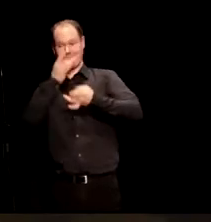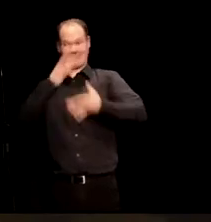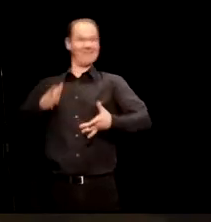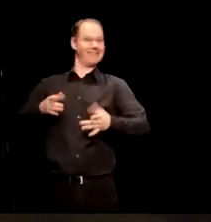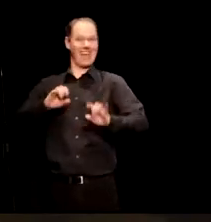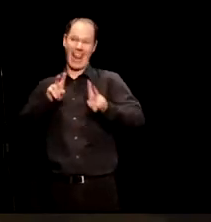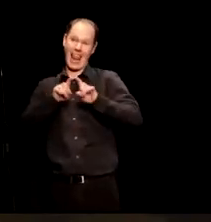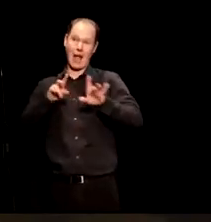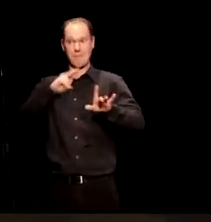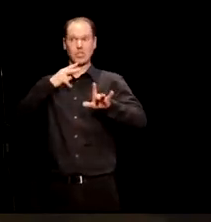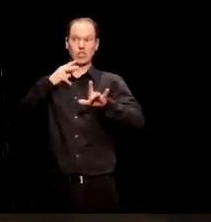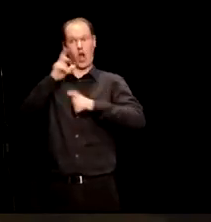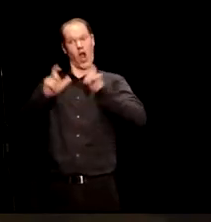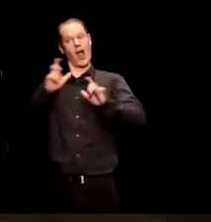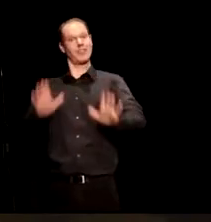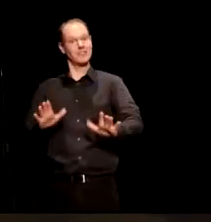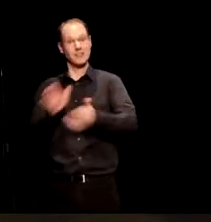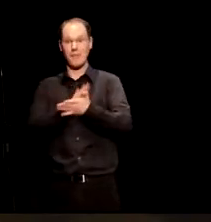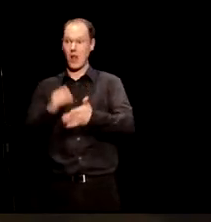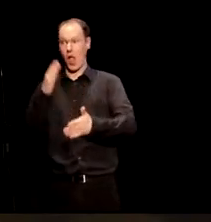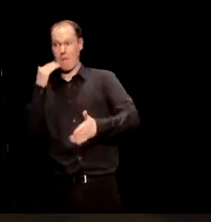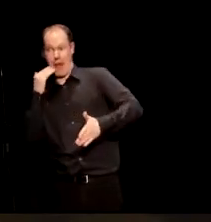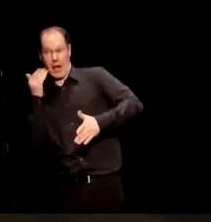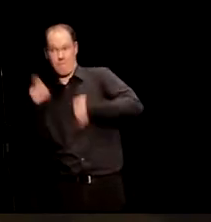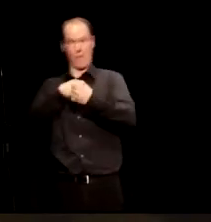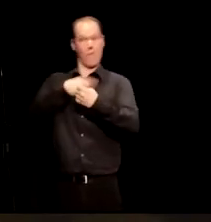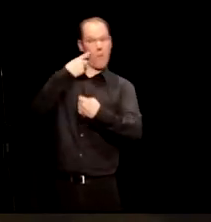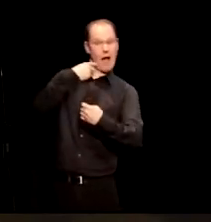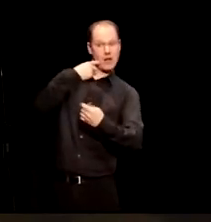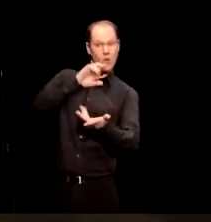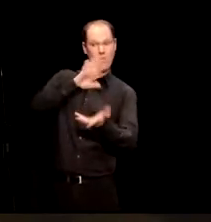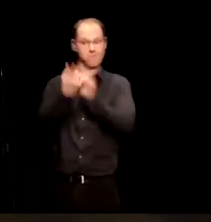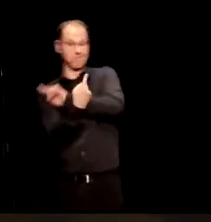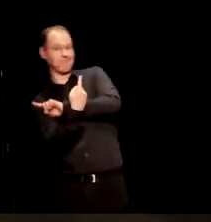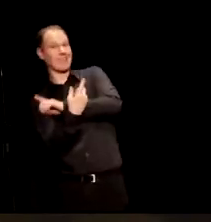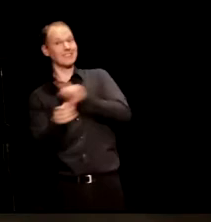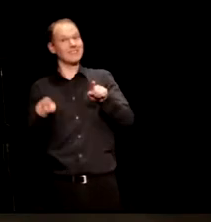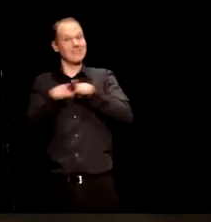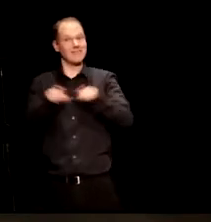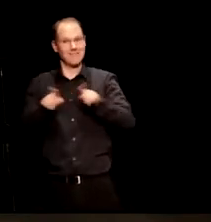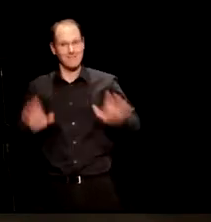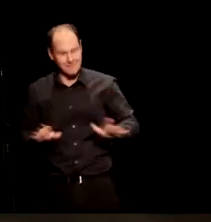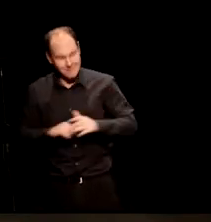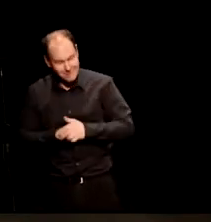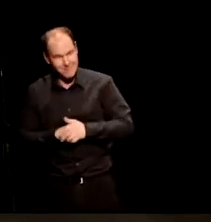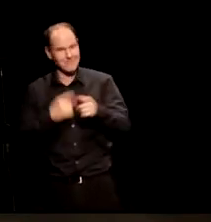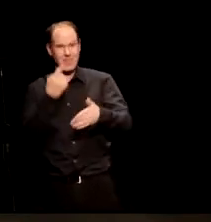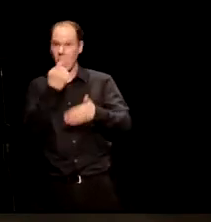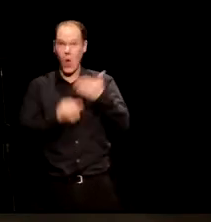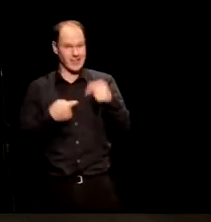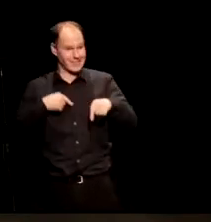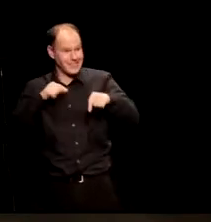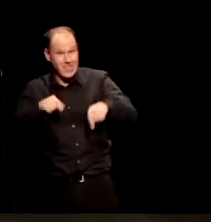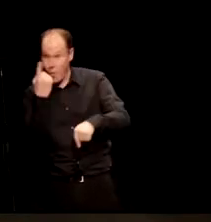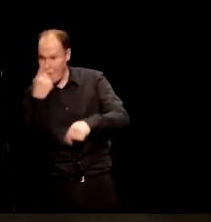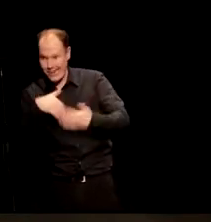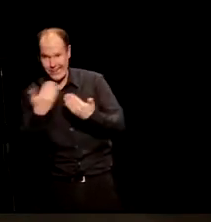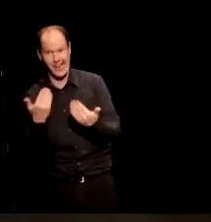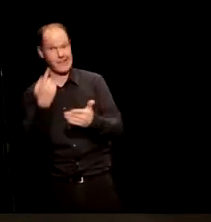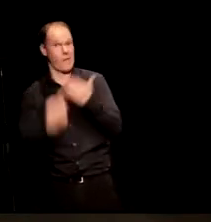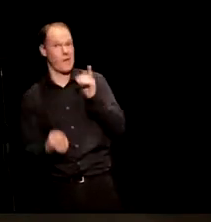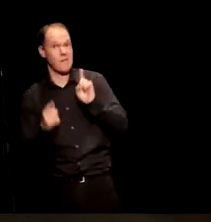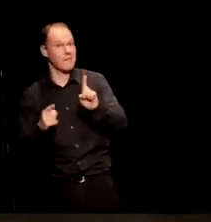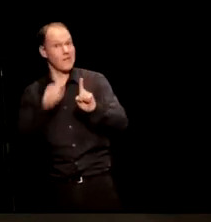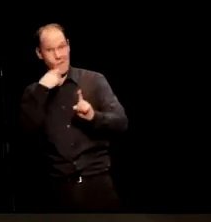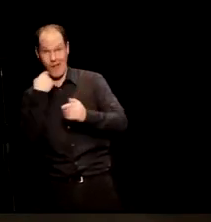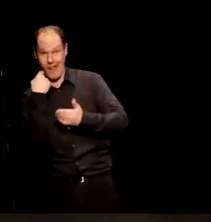peaches. Now, change your black to white and vice versa. I'm going to spend only one day in your city, but I'm going